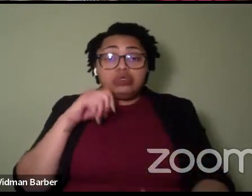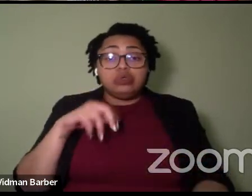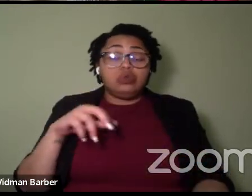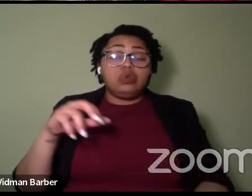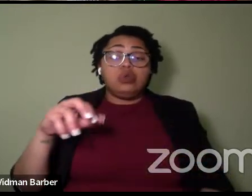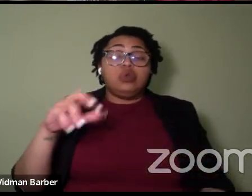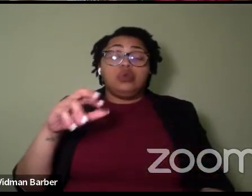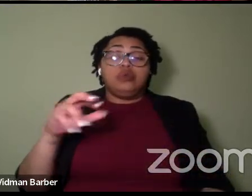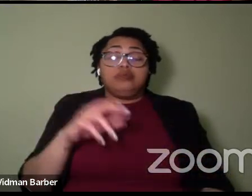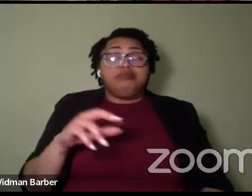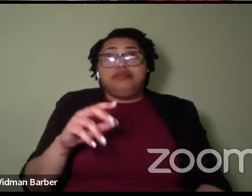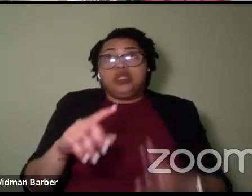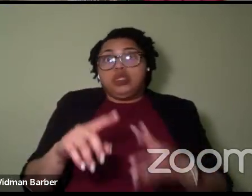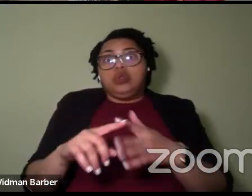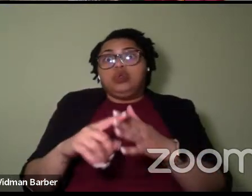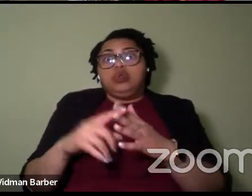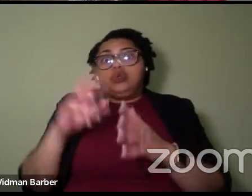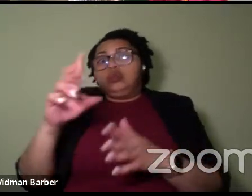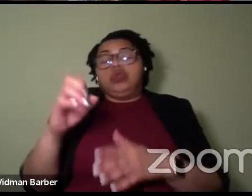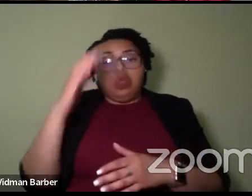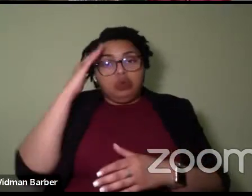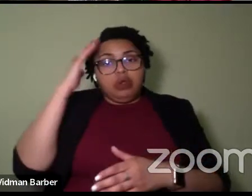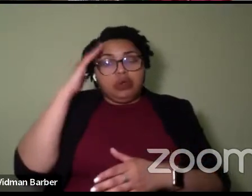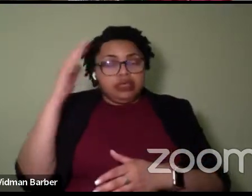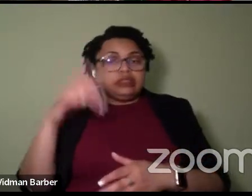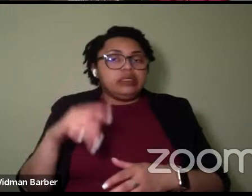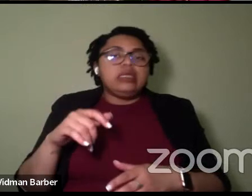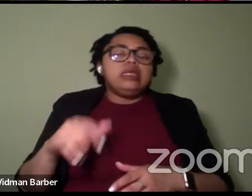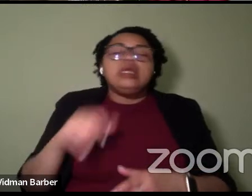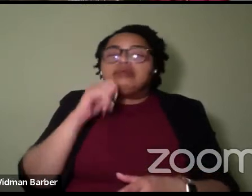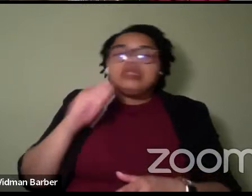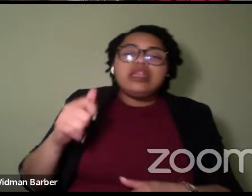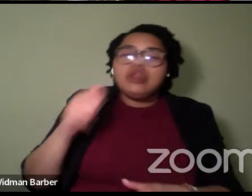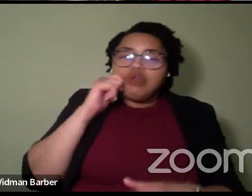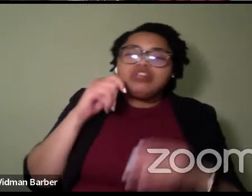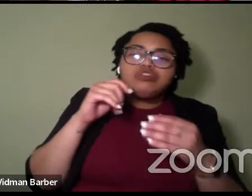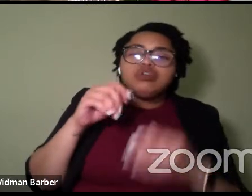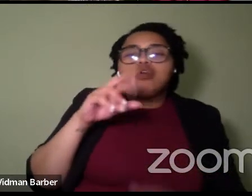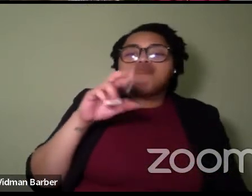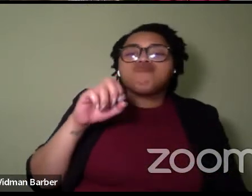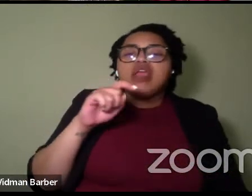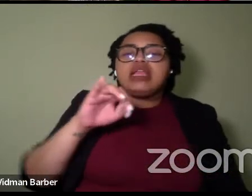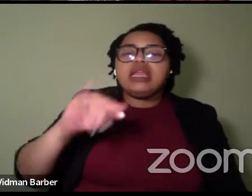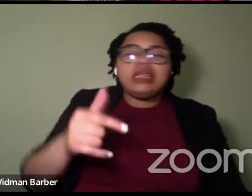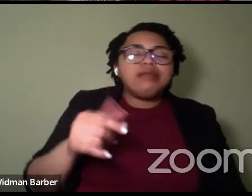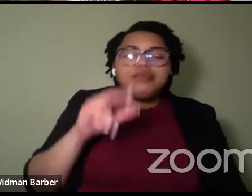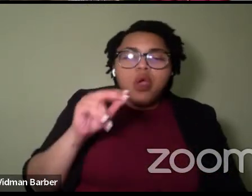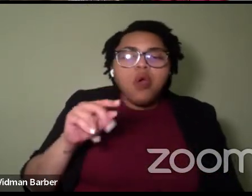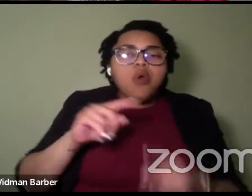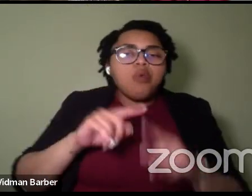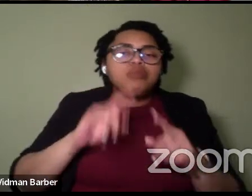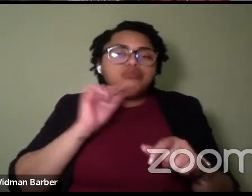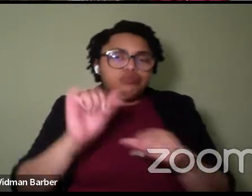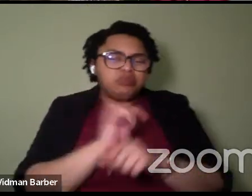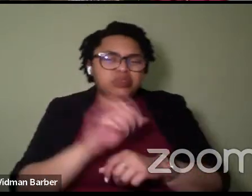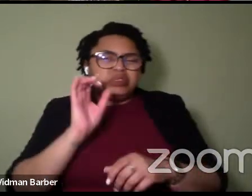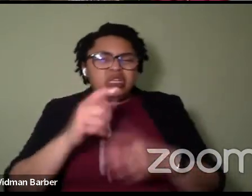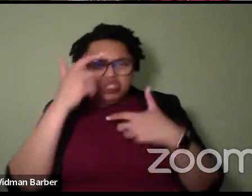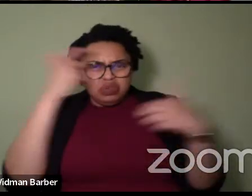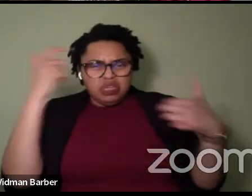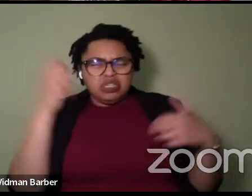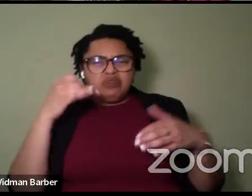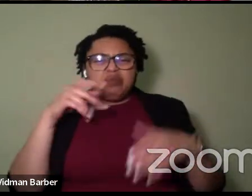the reckoning hasn't come. So I refuse to call it a racial reckoning. But also, the tragedy of the pandemic had us all in our